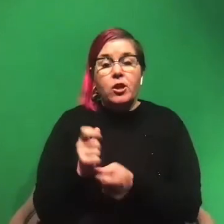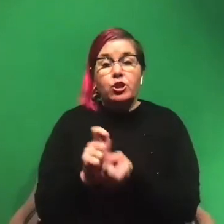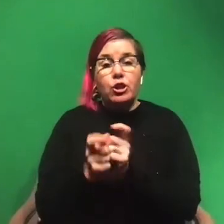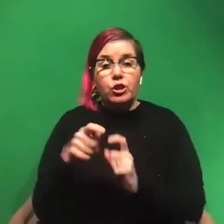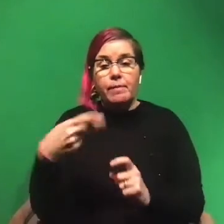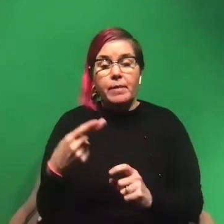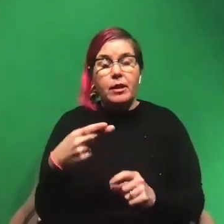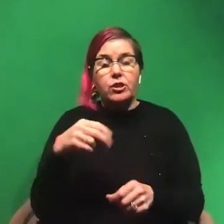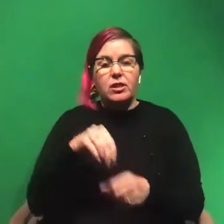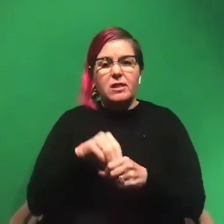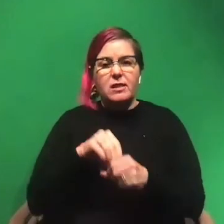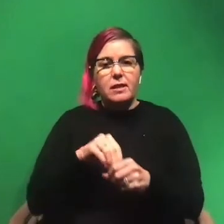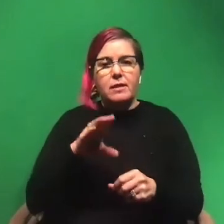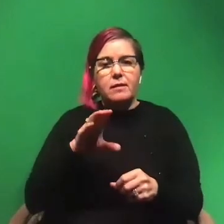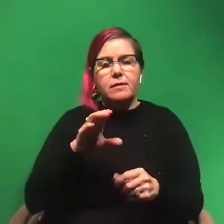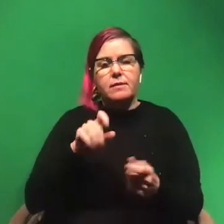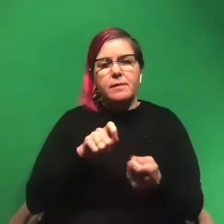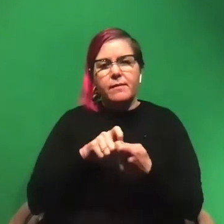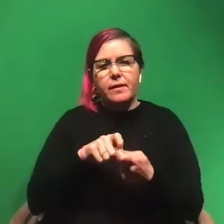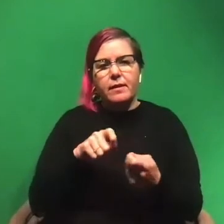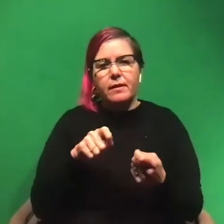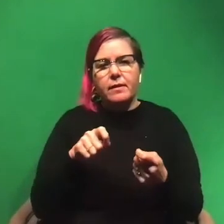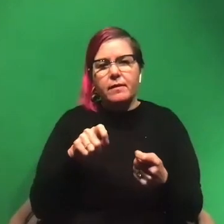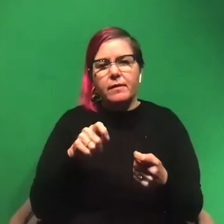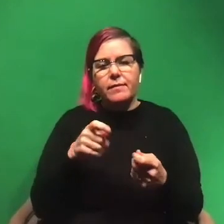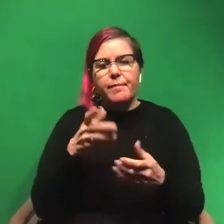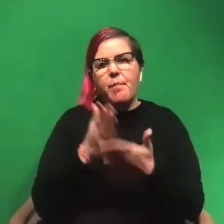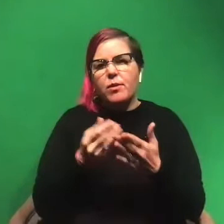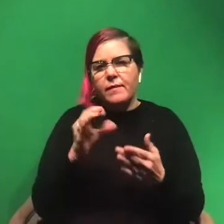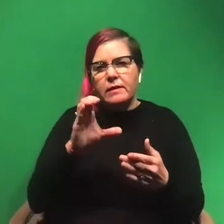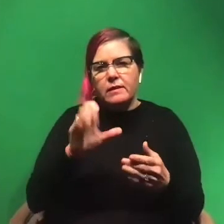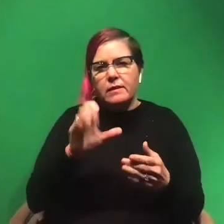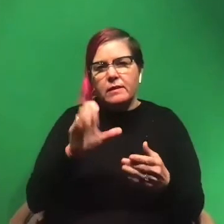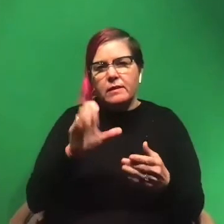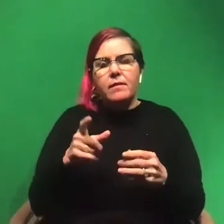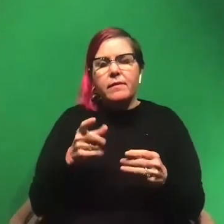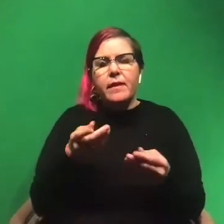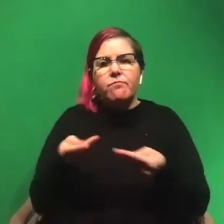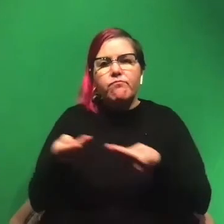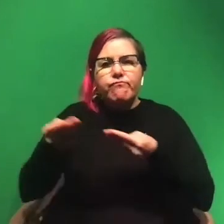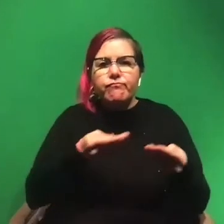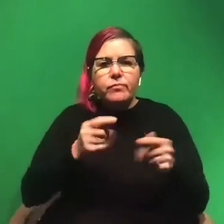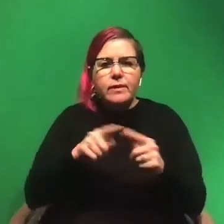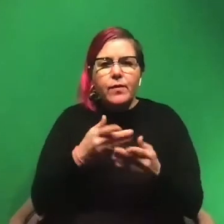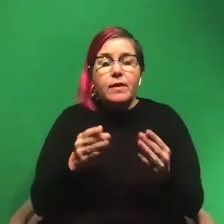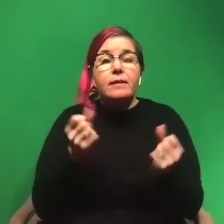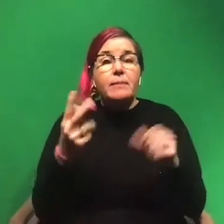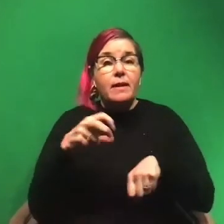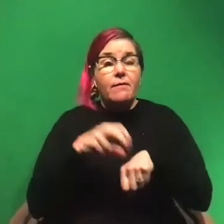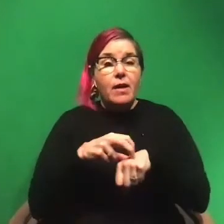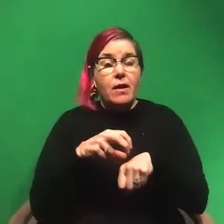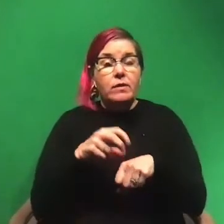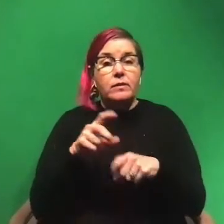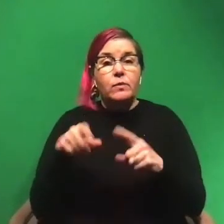in the endosomes, which are specific vesicles in our cells that transport different things. A lot of viruses, so once the